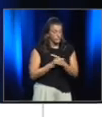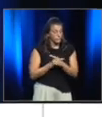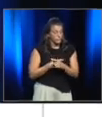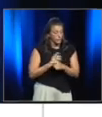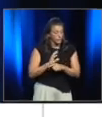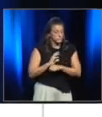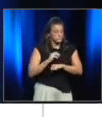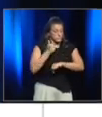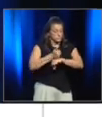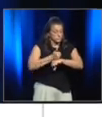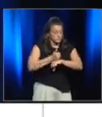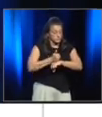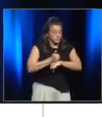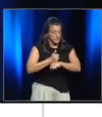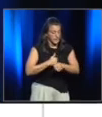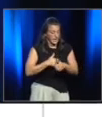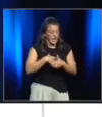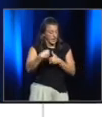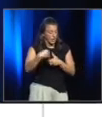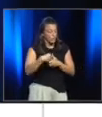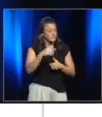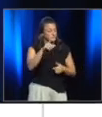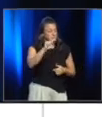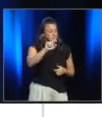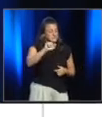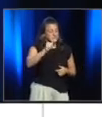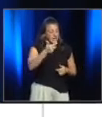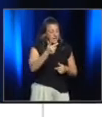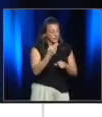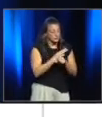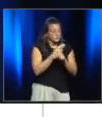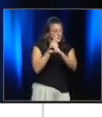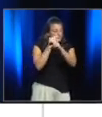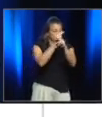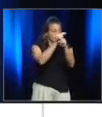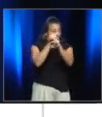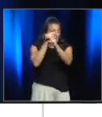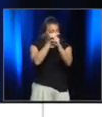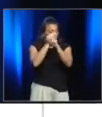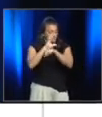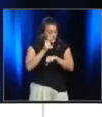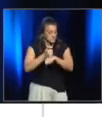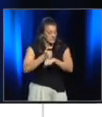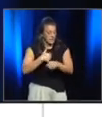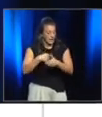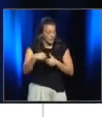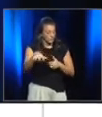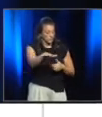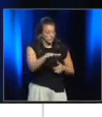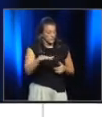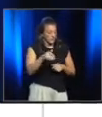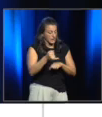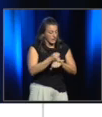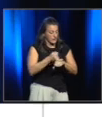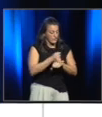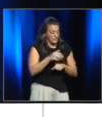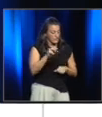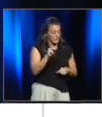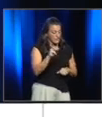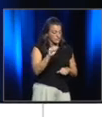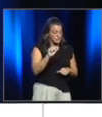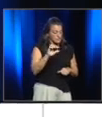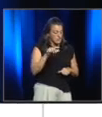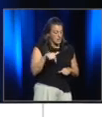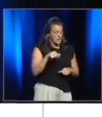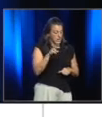at Macquarie Island, and the photo there has David Slip and Rupert Woods, who did quite a lot of work on seals back in those days. So this was the